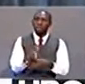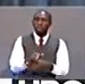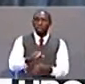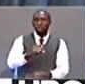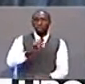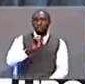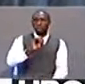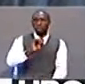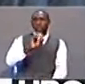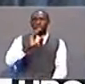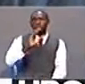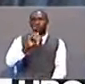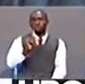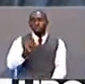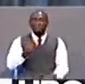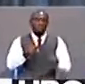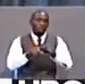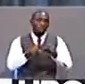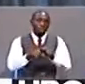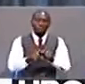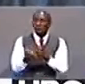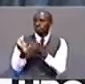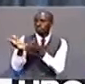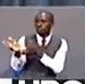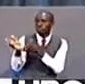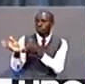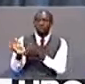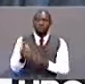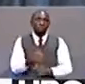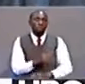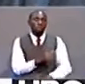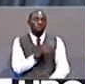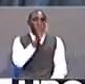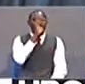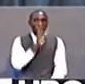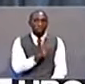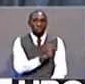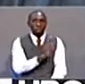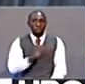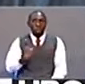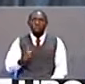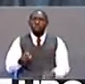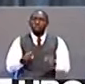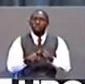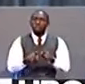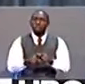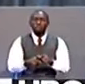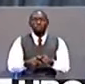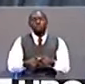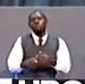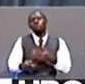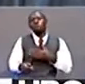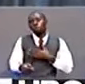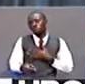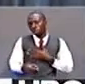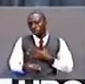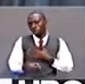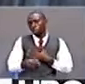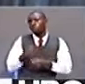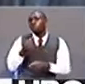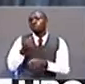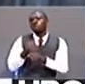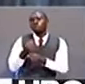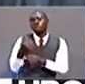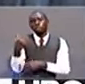also at Rubaga. And I must say, our sister Nakiwala played